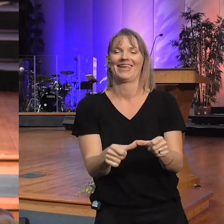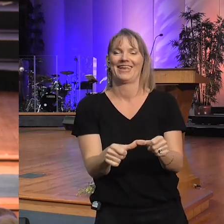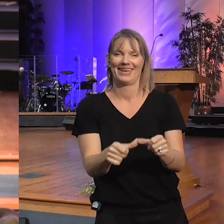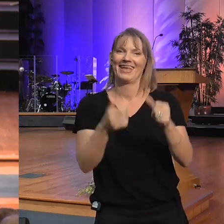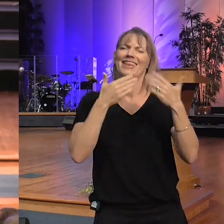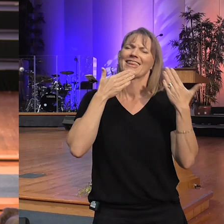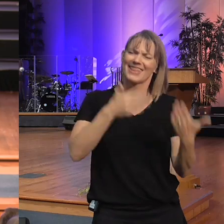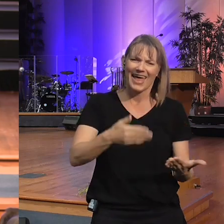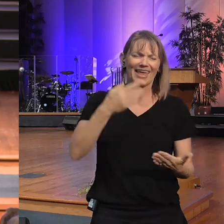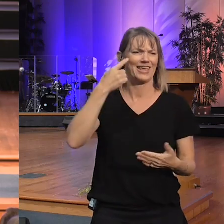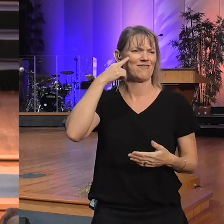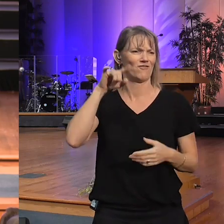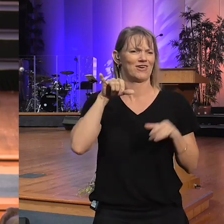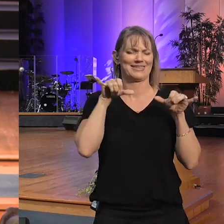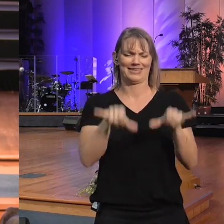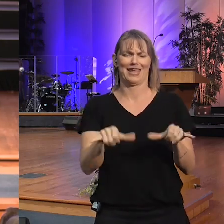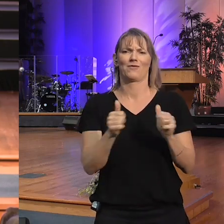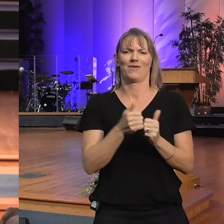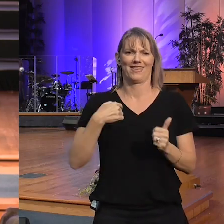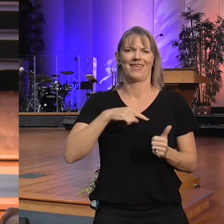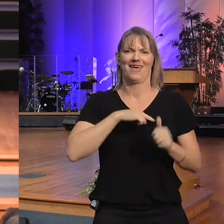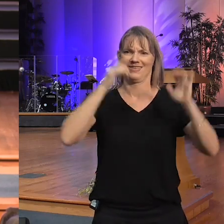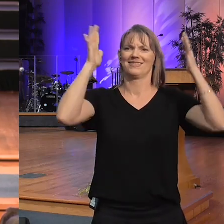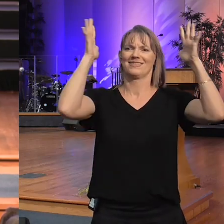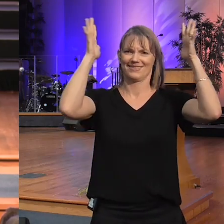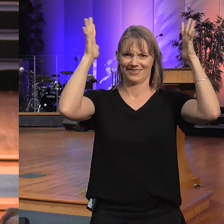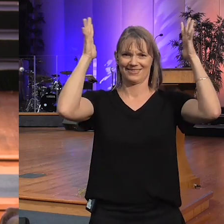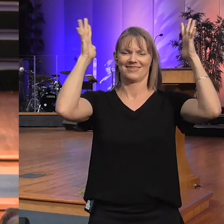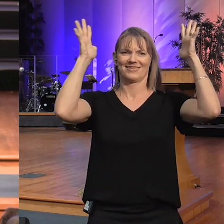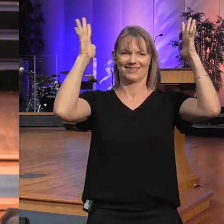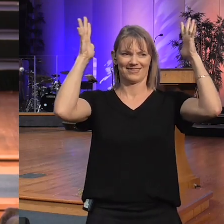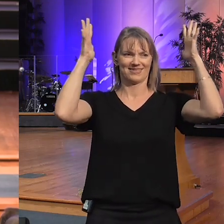so thank you for that. Yeah, thank you for that.